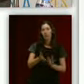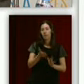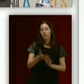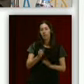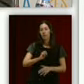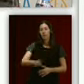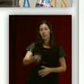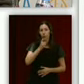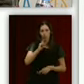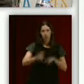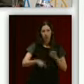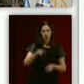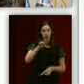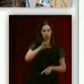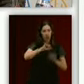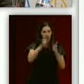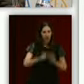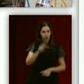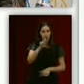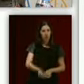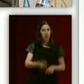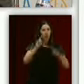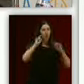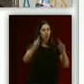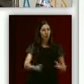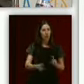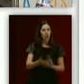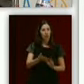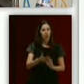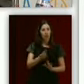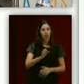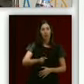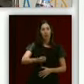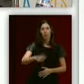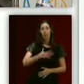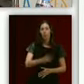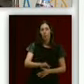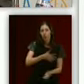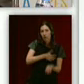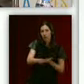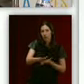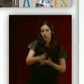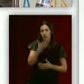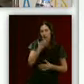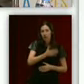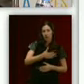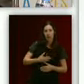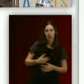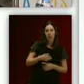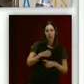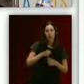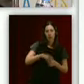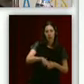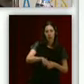arms to measure the intensity of the movement, the input,